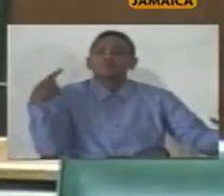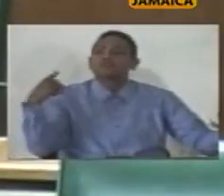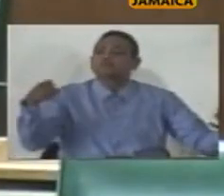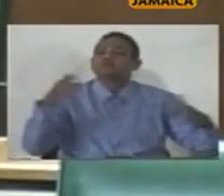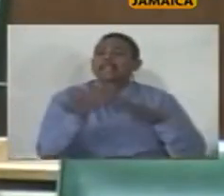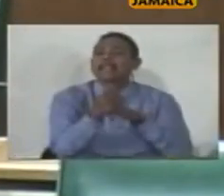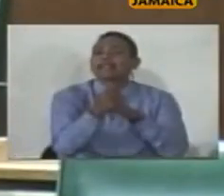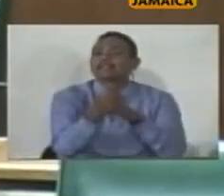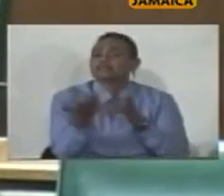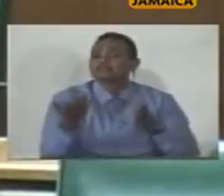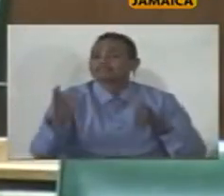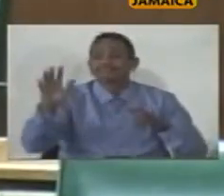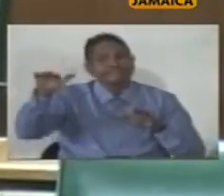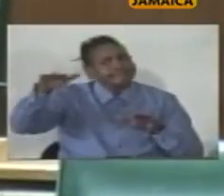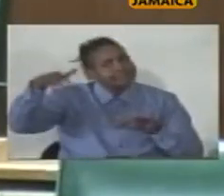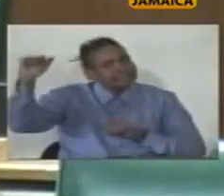leave.